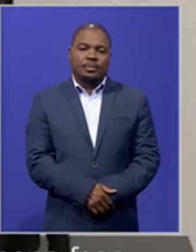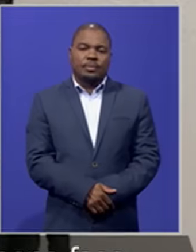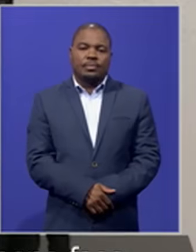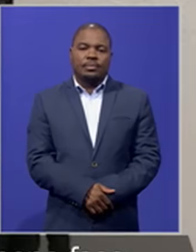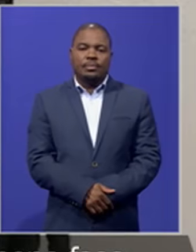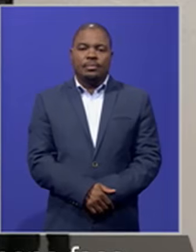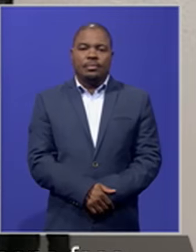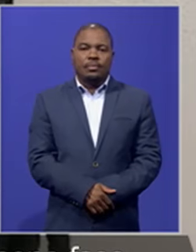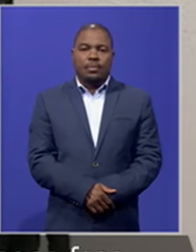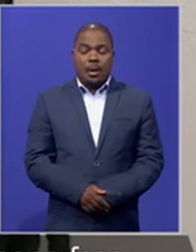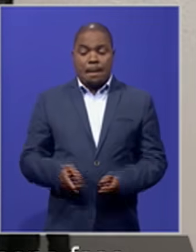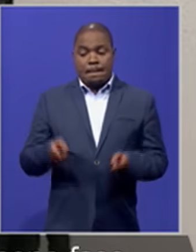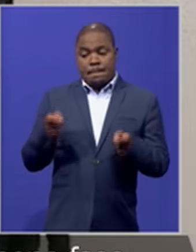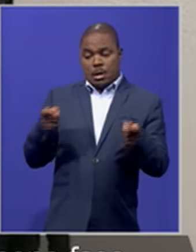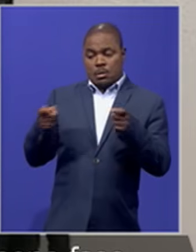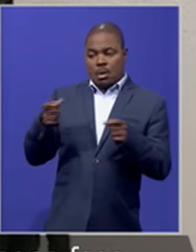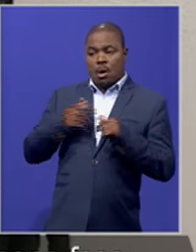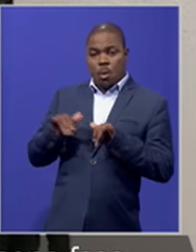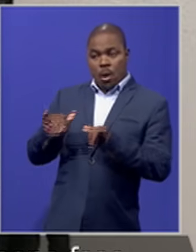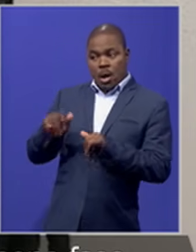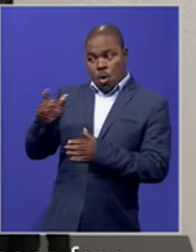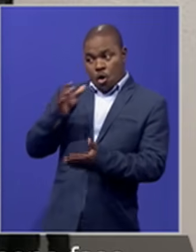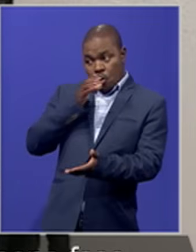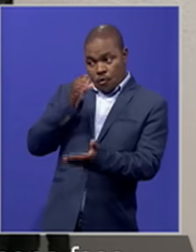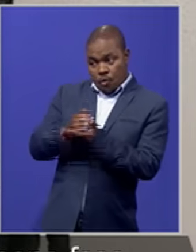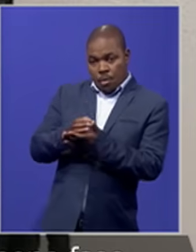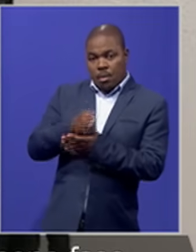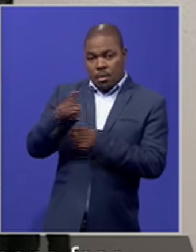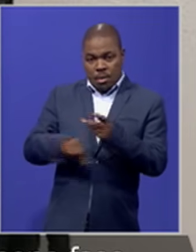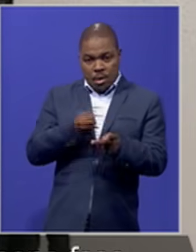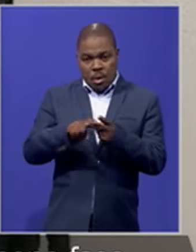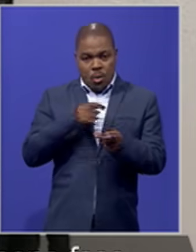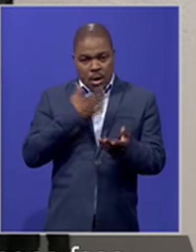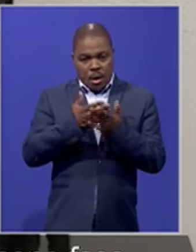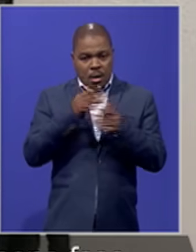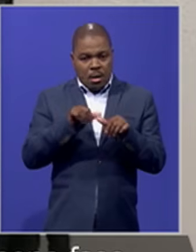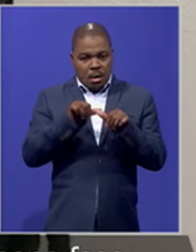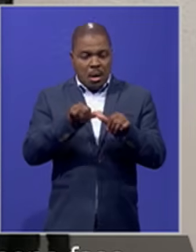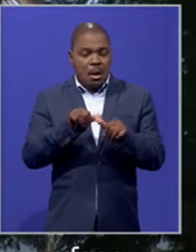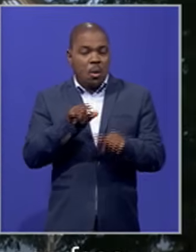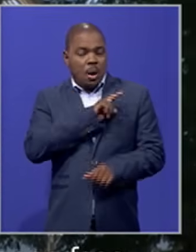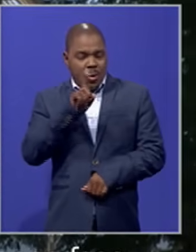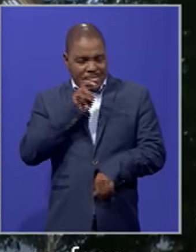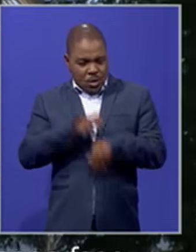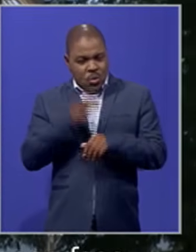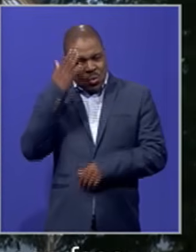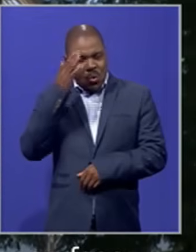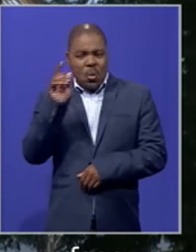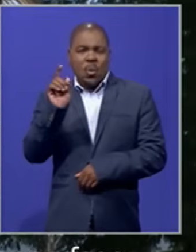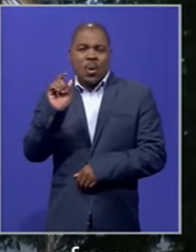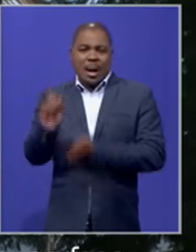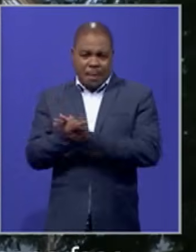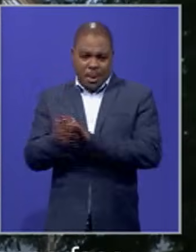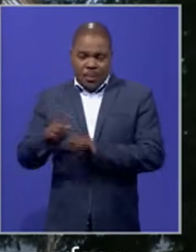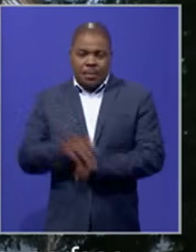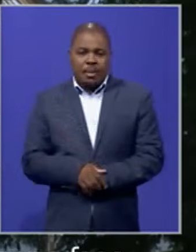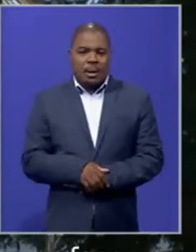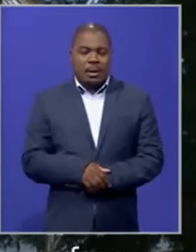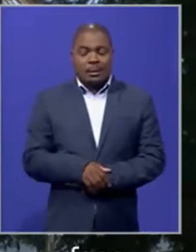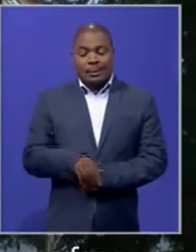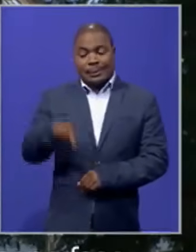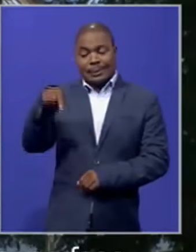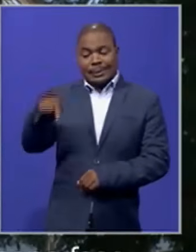We are waiting for management to confirm us so that we can enter inside the mine so that we can hear what happens. Lesolo la